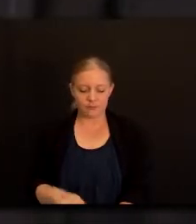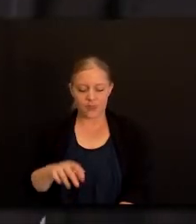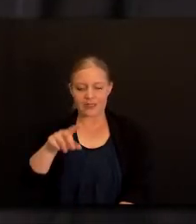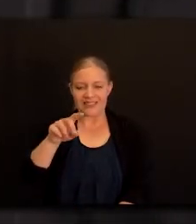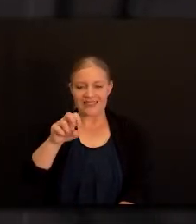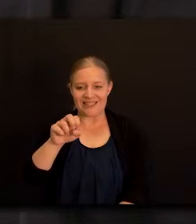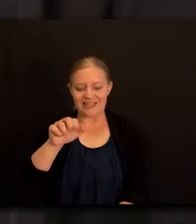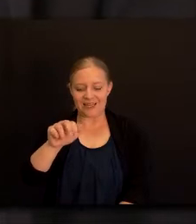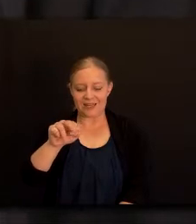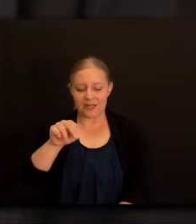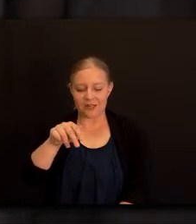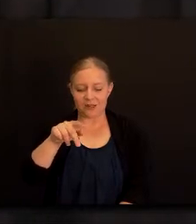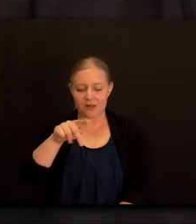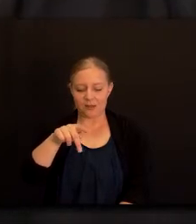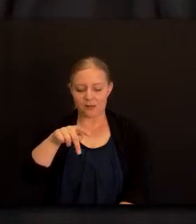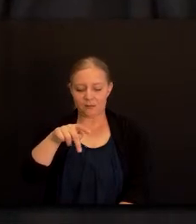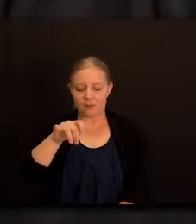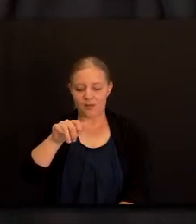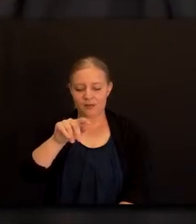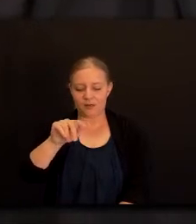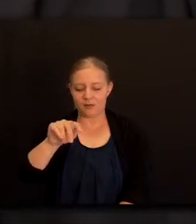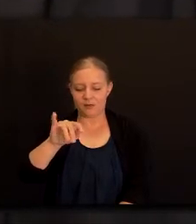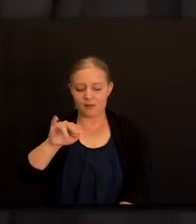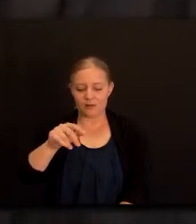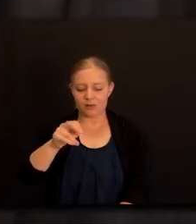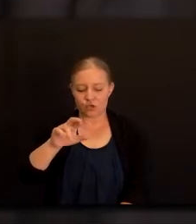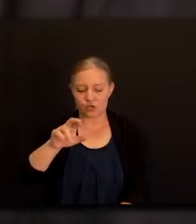Dean Alden Pisger.